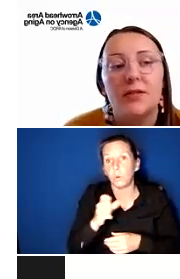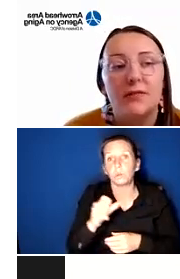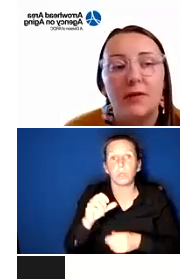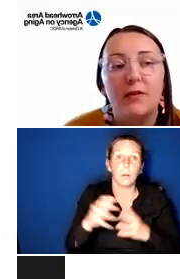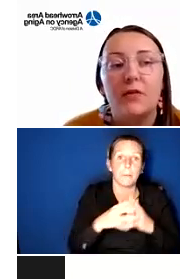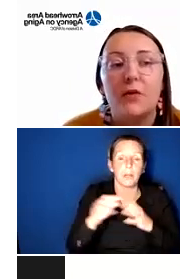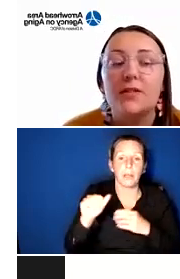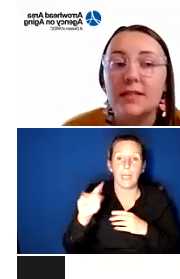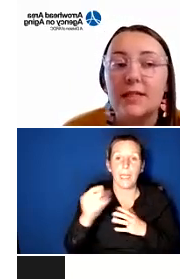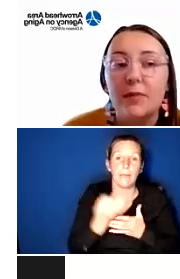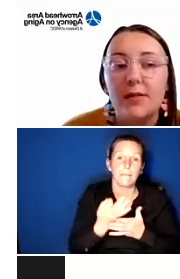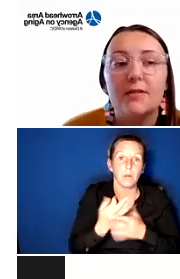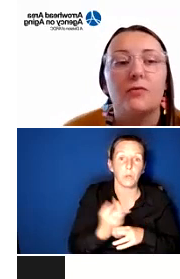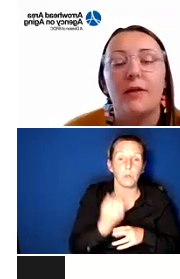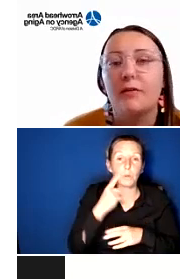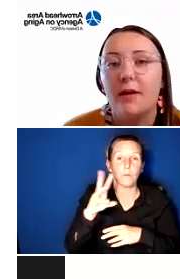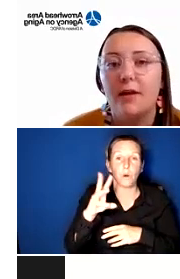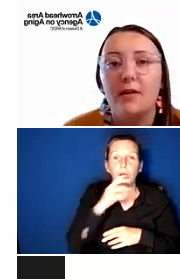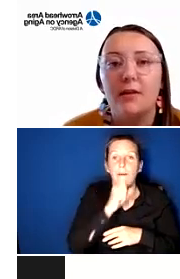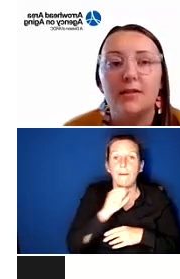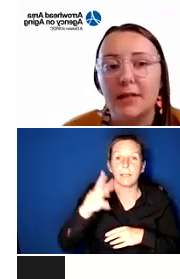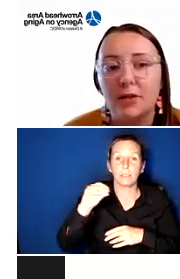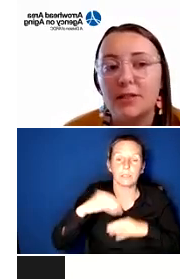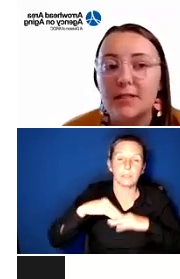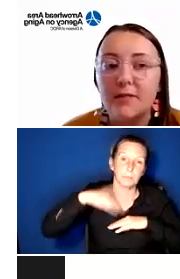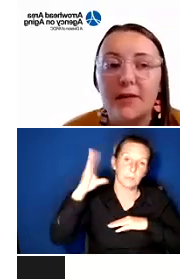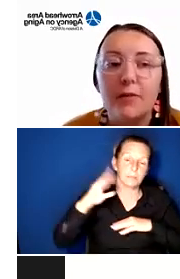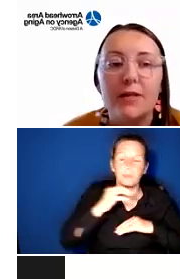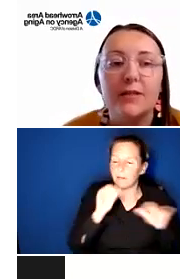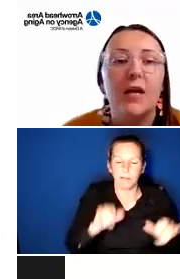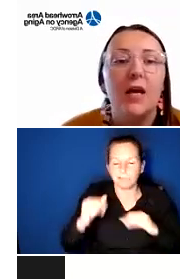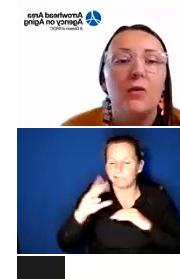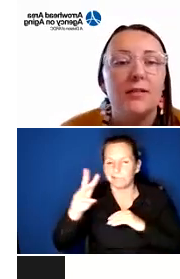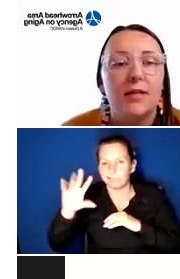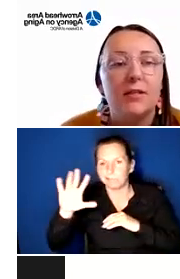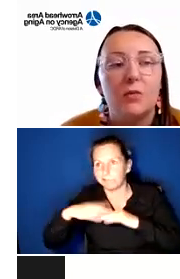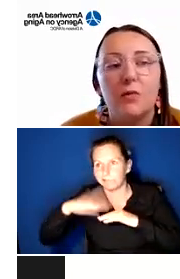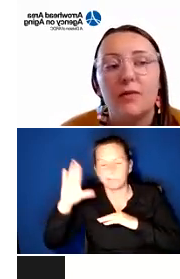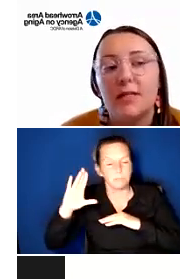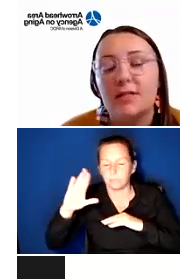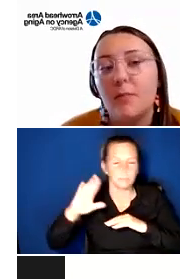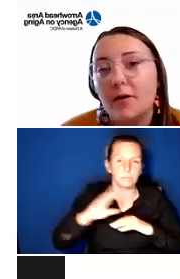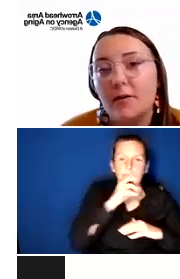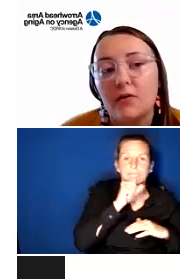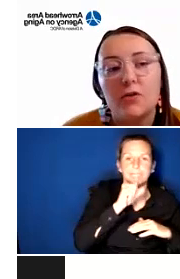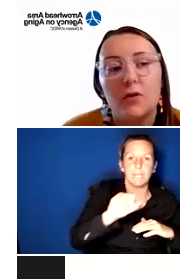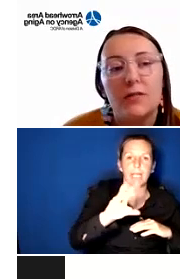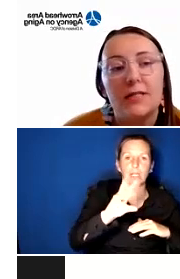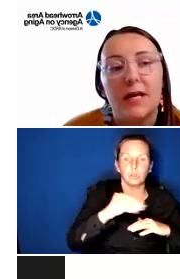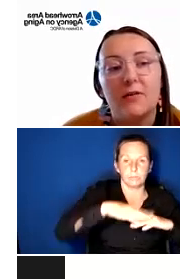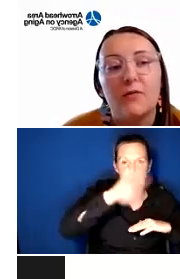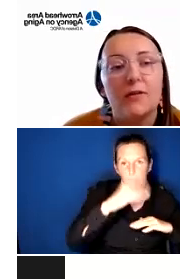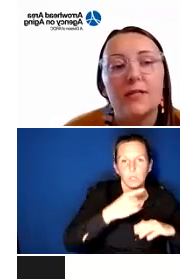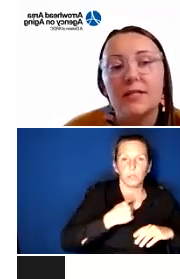used specifically for those 60 plus rather than the standard 65 plus, we decided to work with a state demographer to